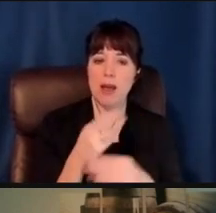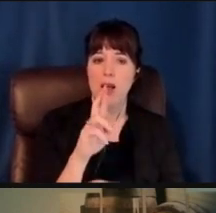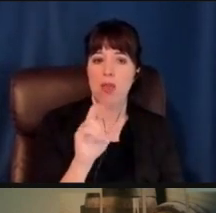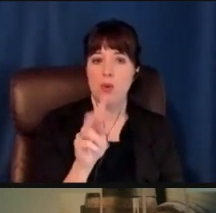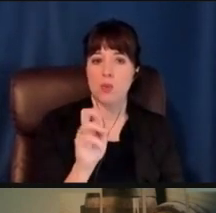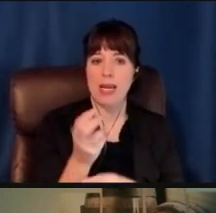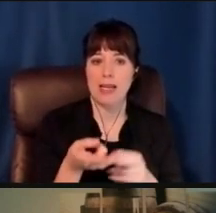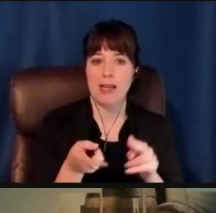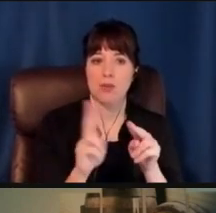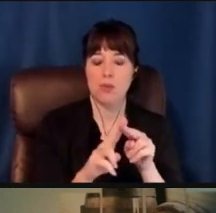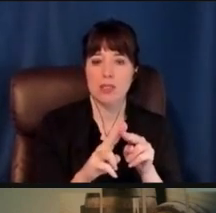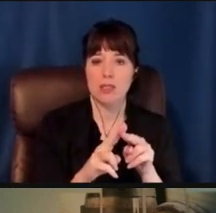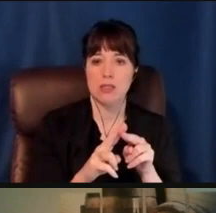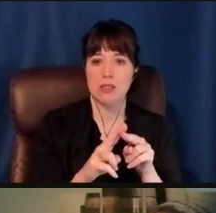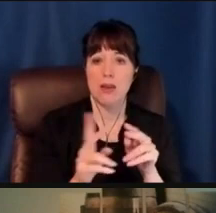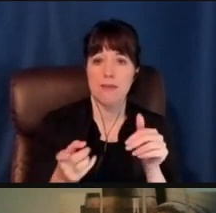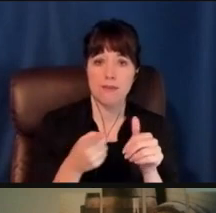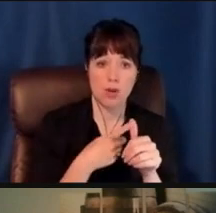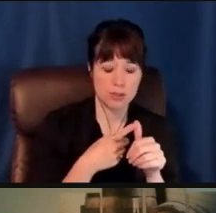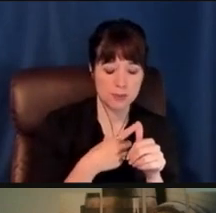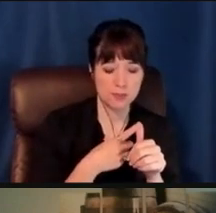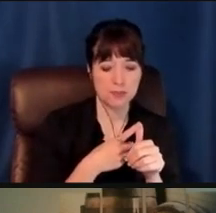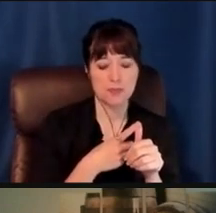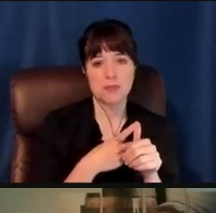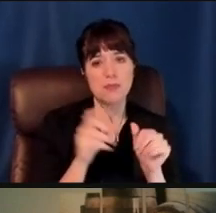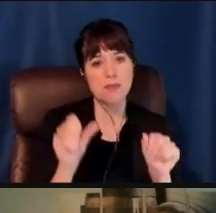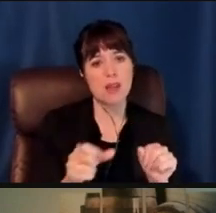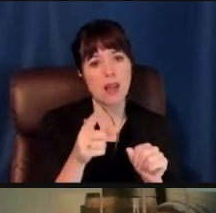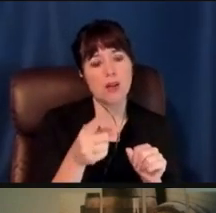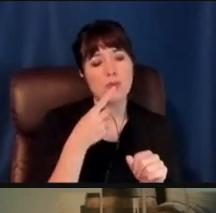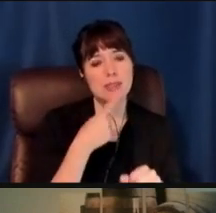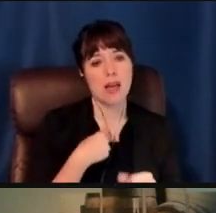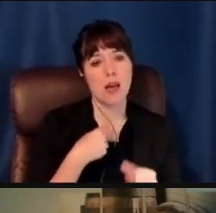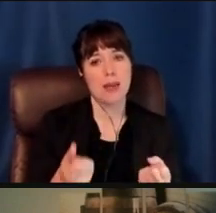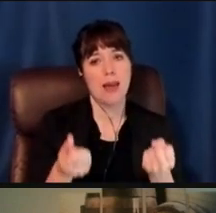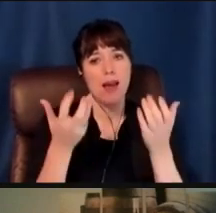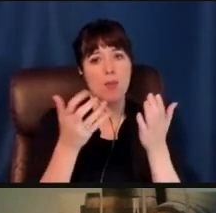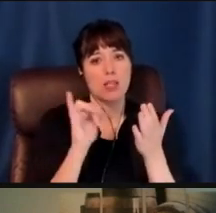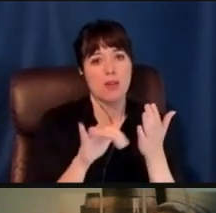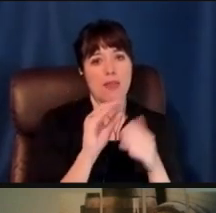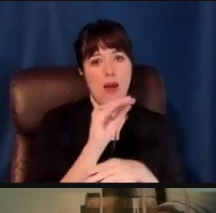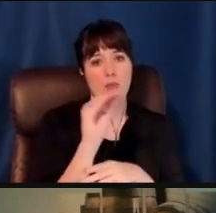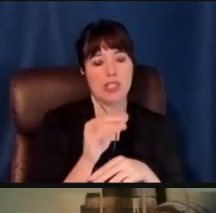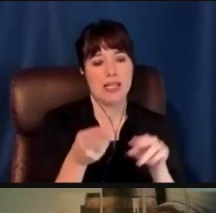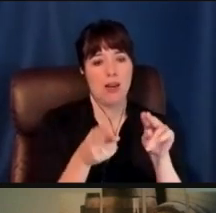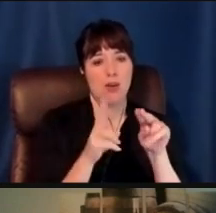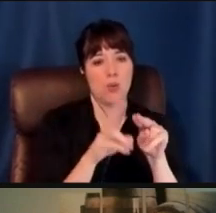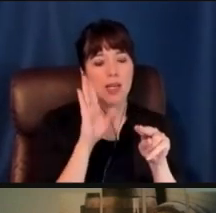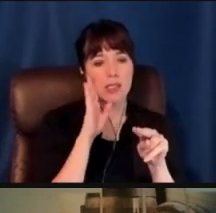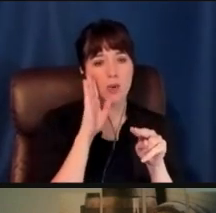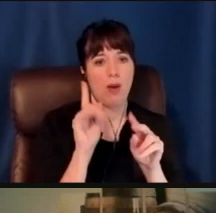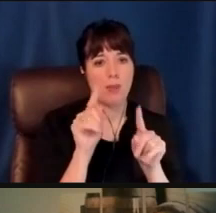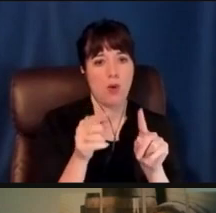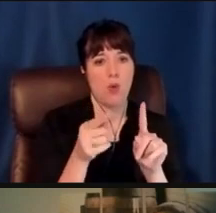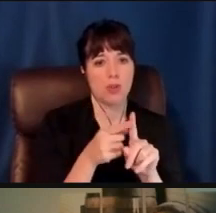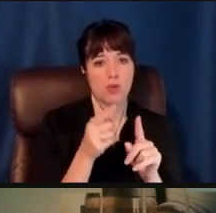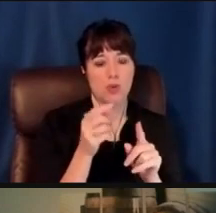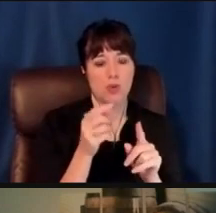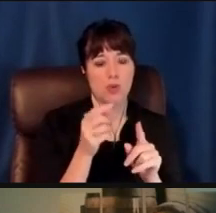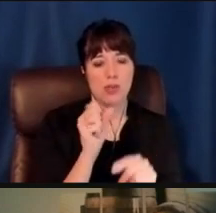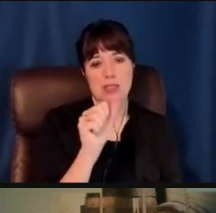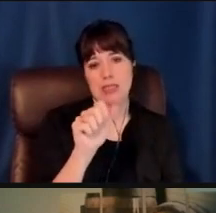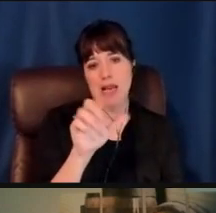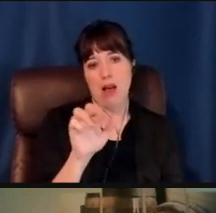increase. First and foremost, can you tell me how much of that percentage increase is going to be going towards salary for